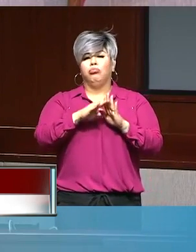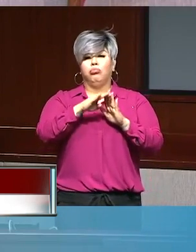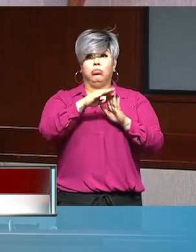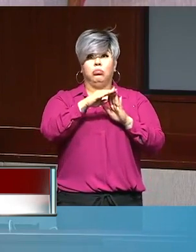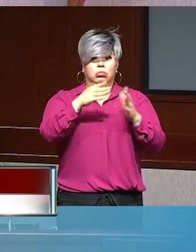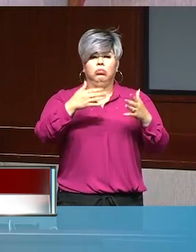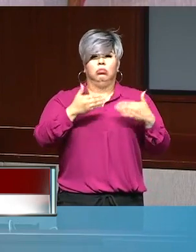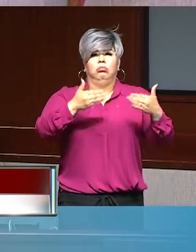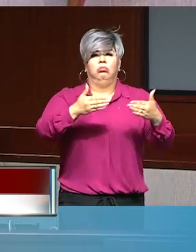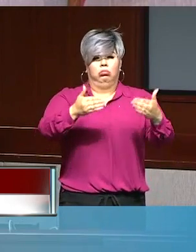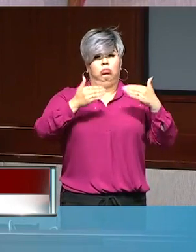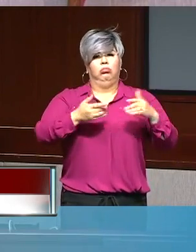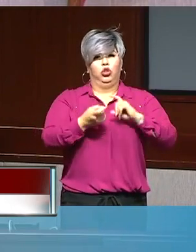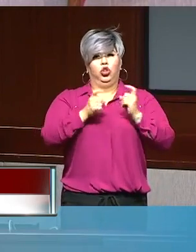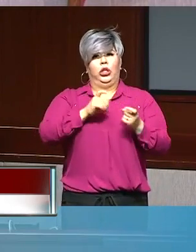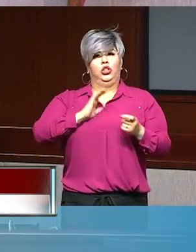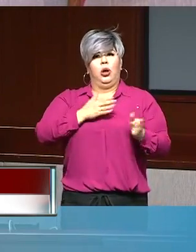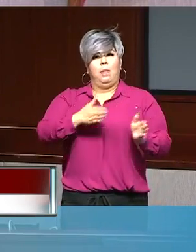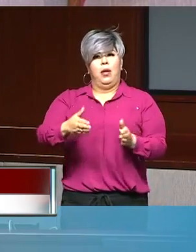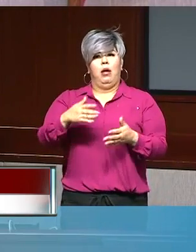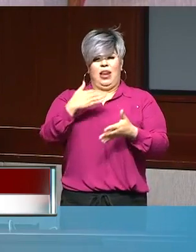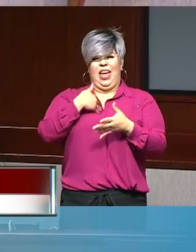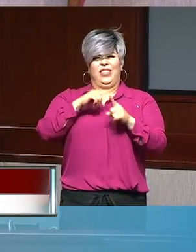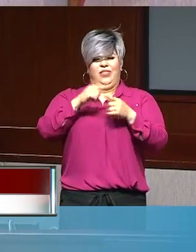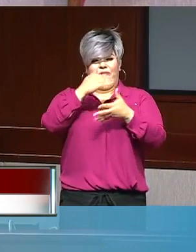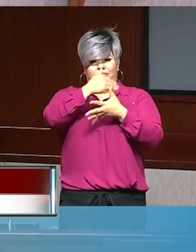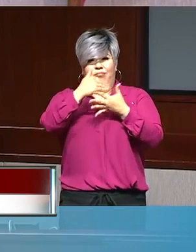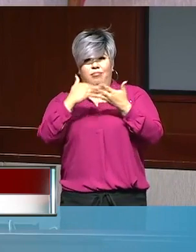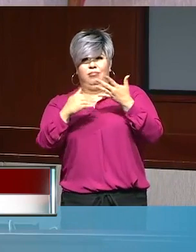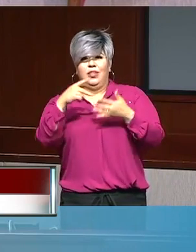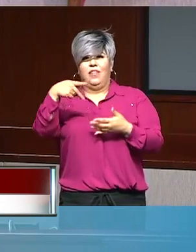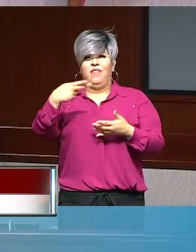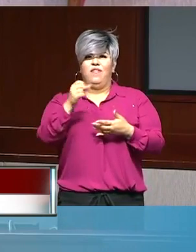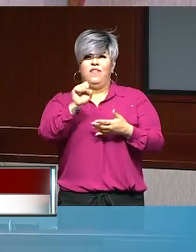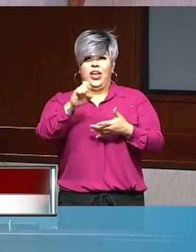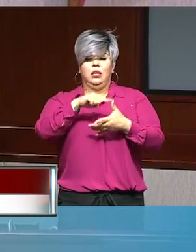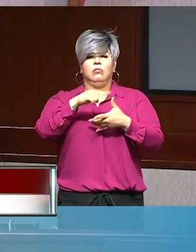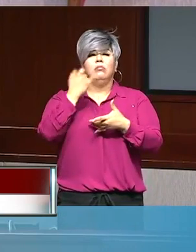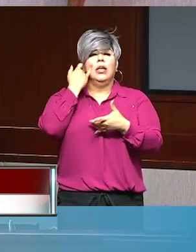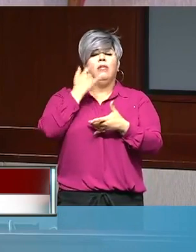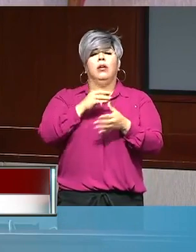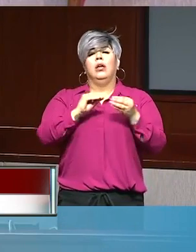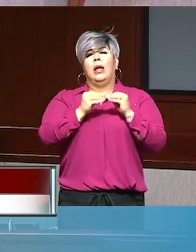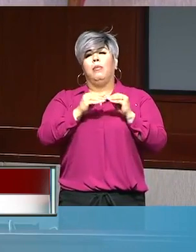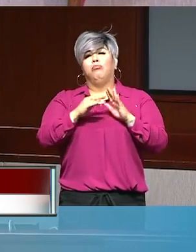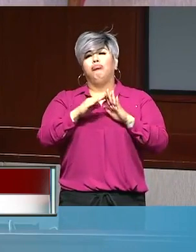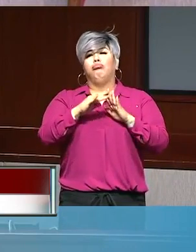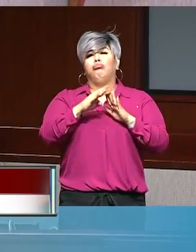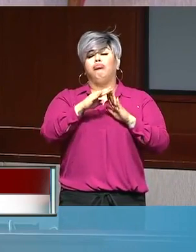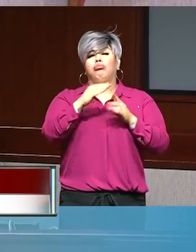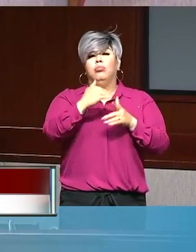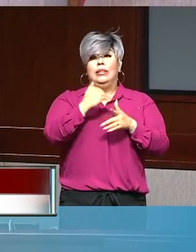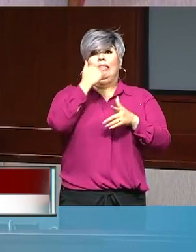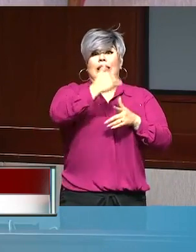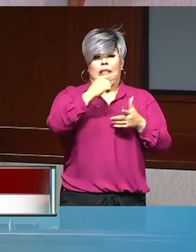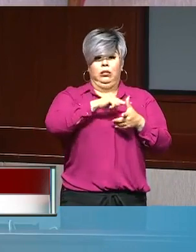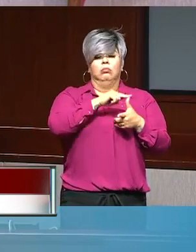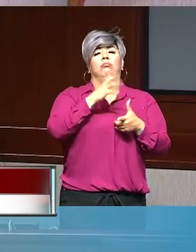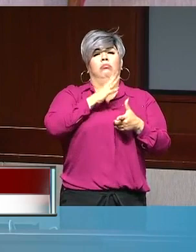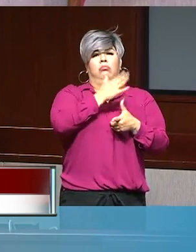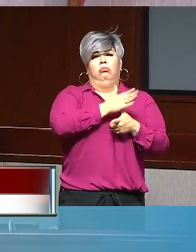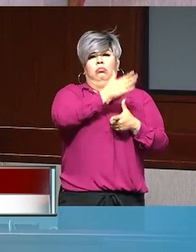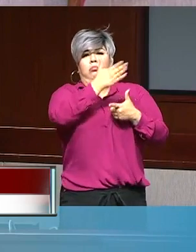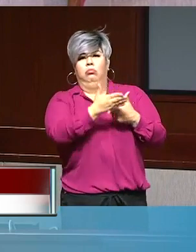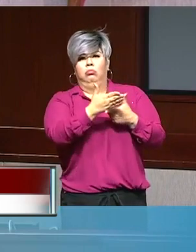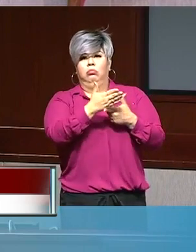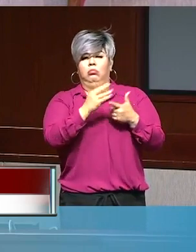to phase A of our surge capacity. And then along the way, if we hit the next trigger, then we open up the next phase